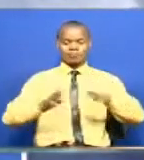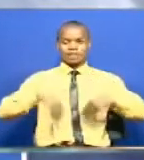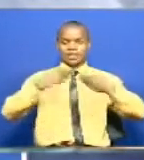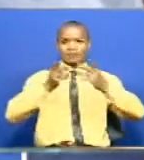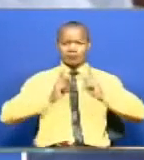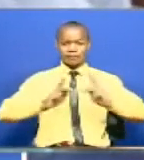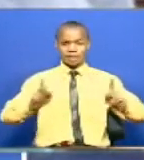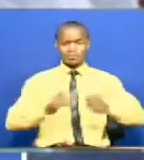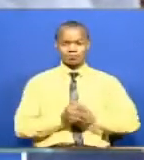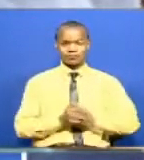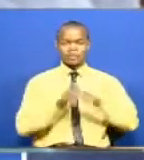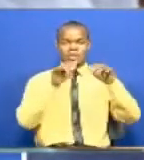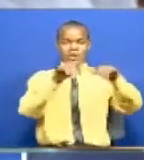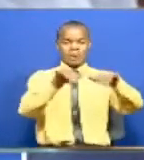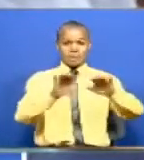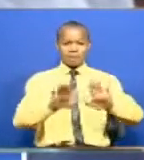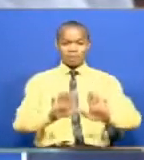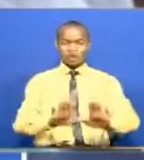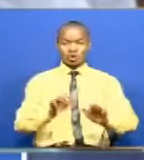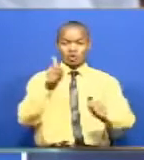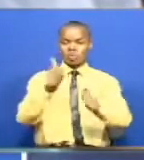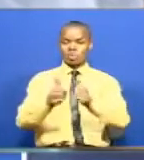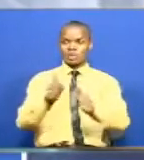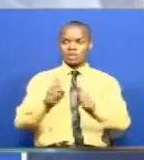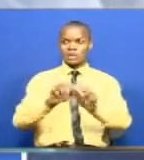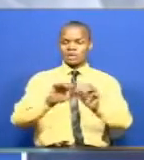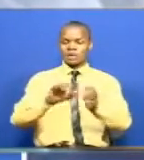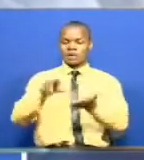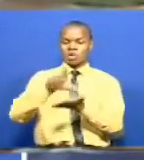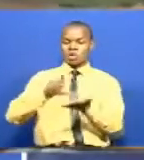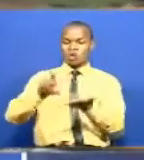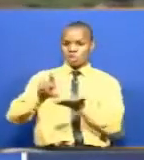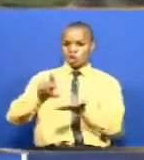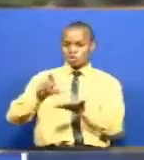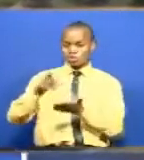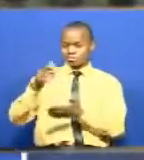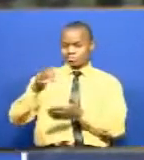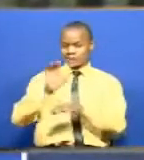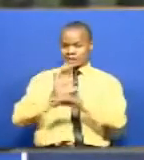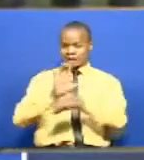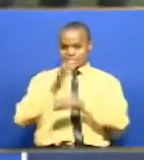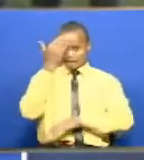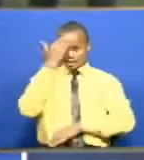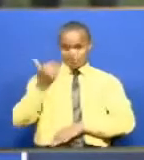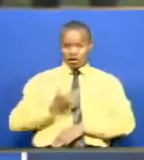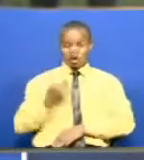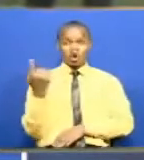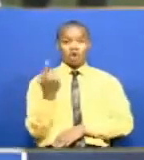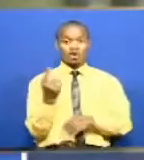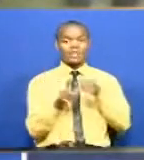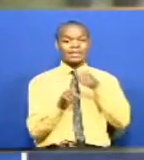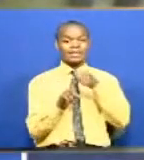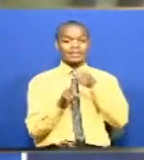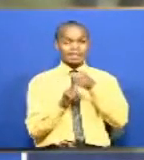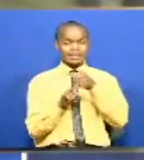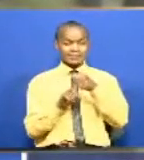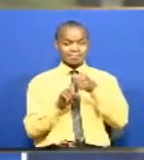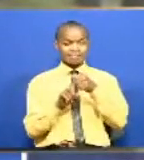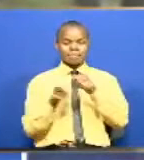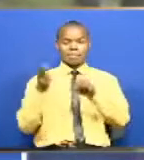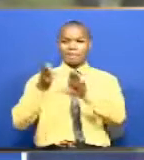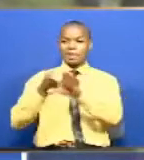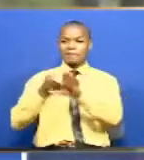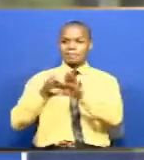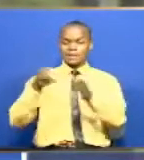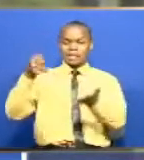The burial ceremony, which was conducted by a local Catholic church, was attended by only six mourners, including the area